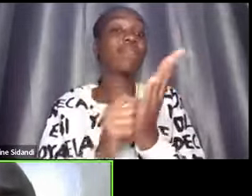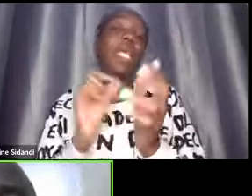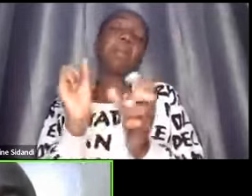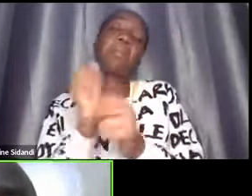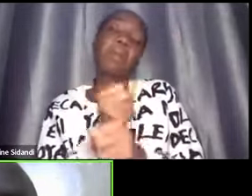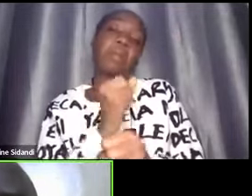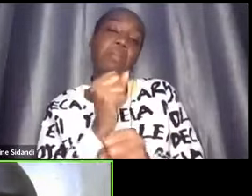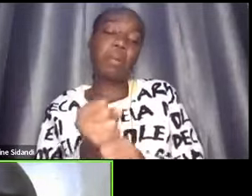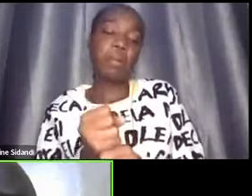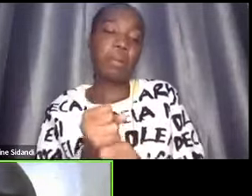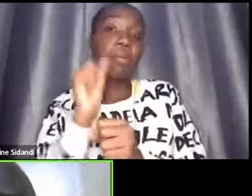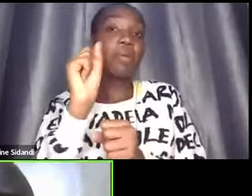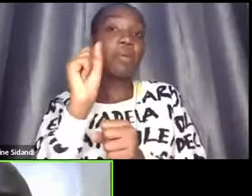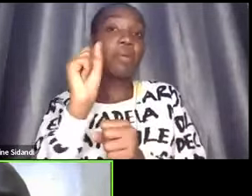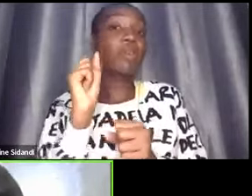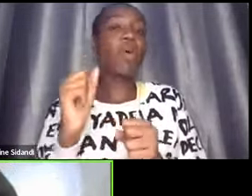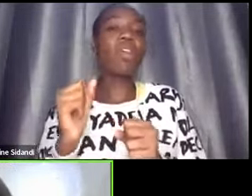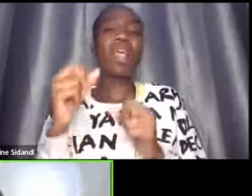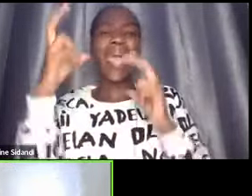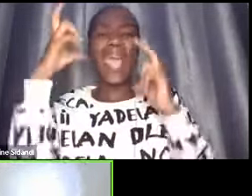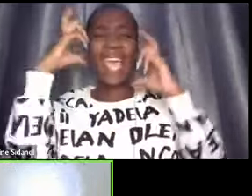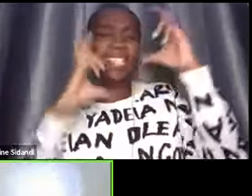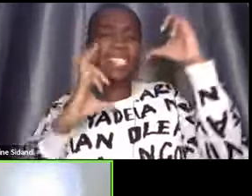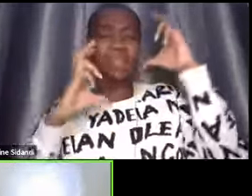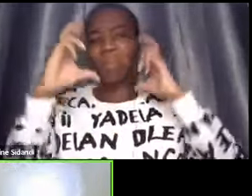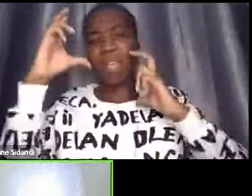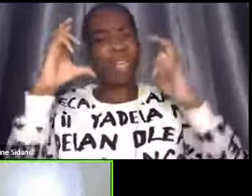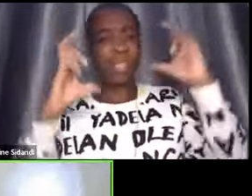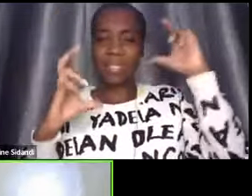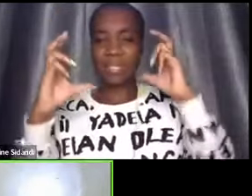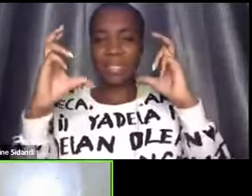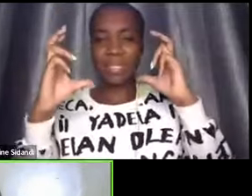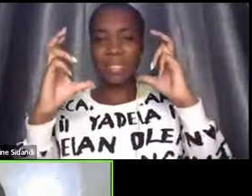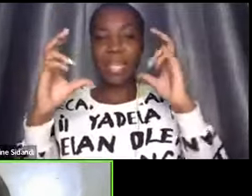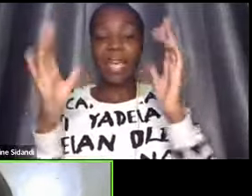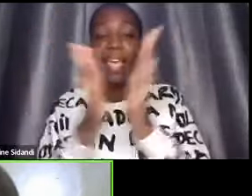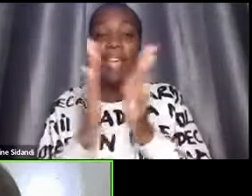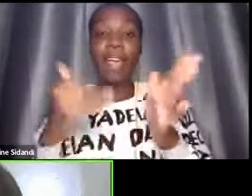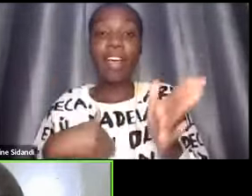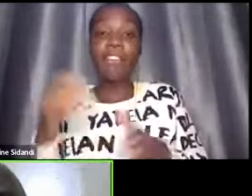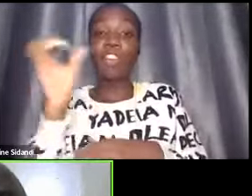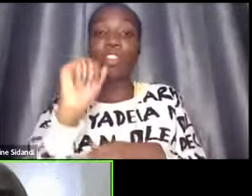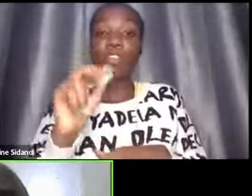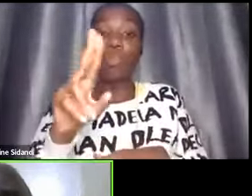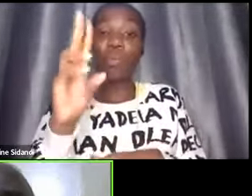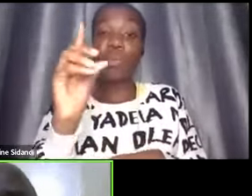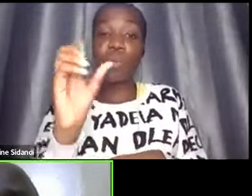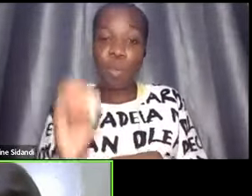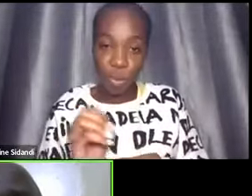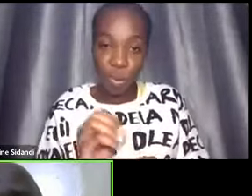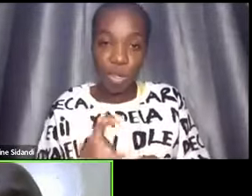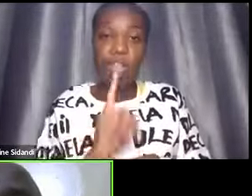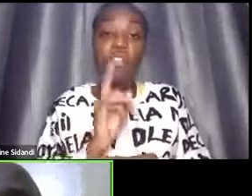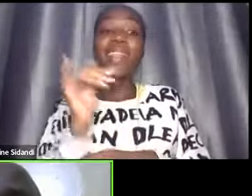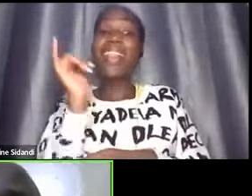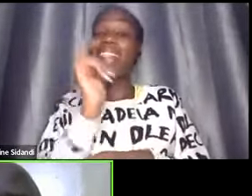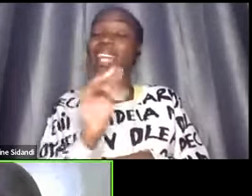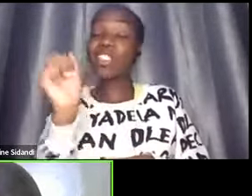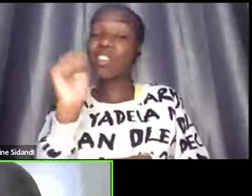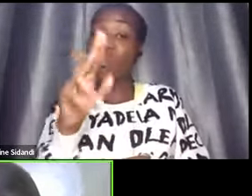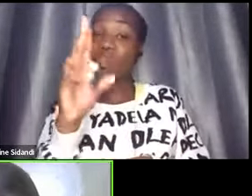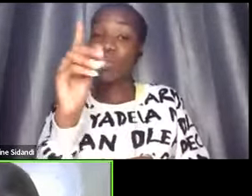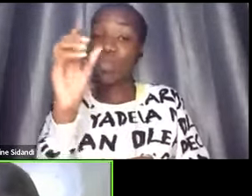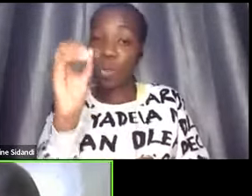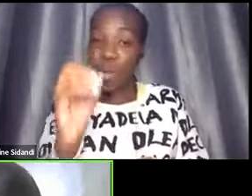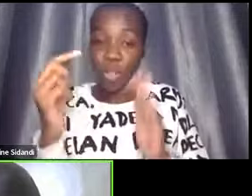be expressed. Then we have what we call pseudo-substantive issues. Pseudo-substantive issues are those